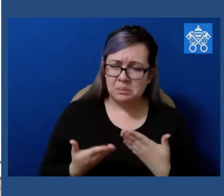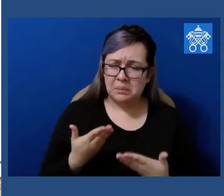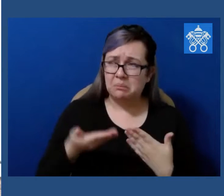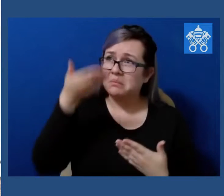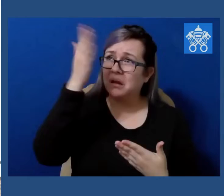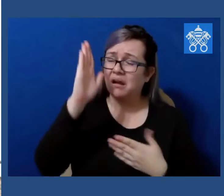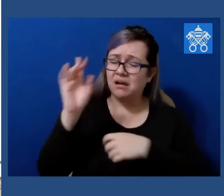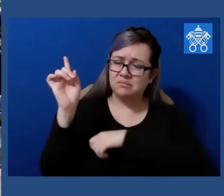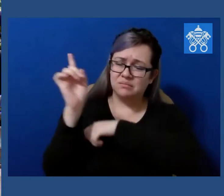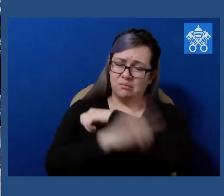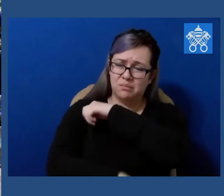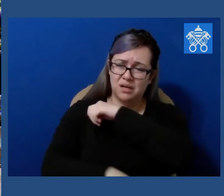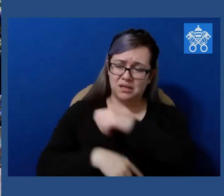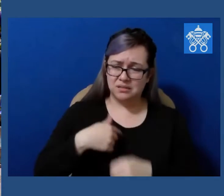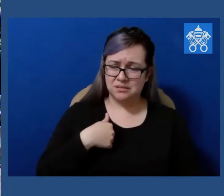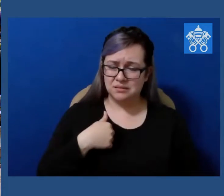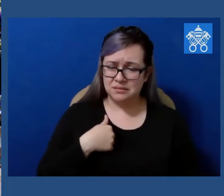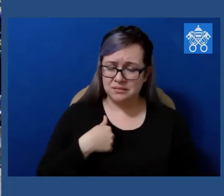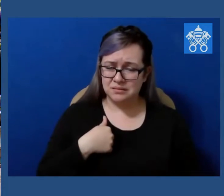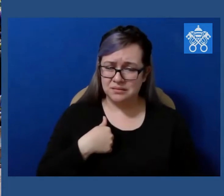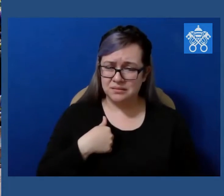is it perhaps a punishment from God?